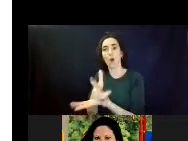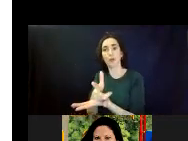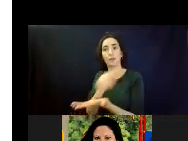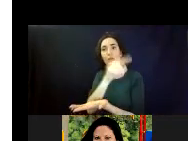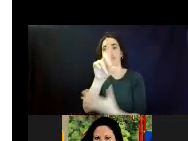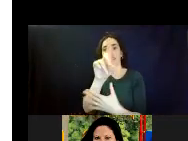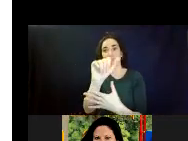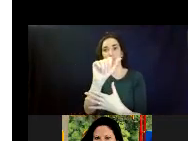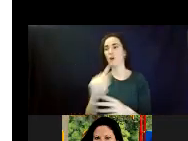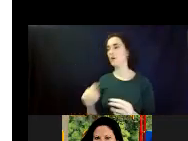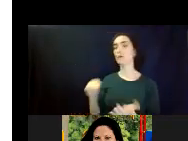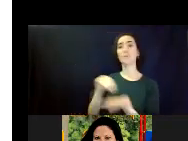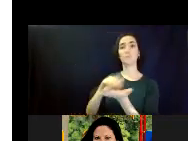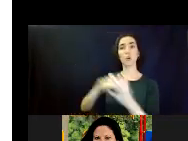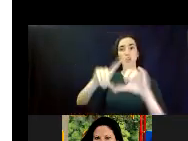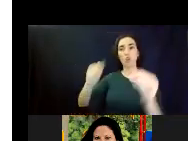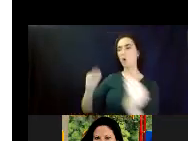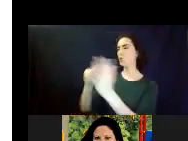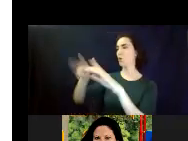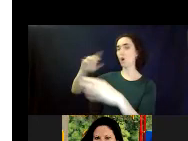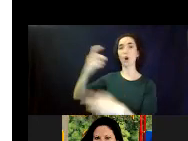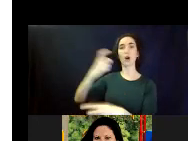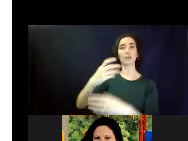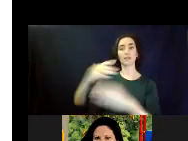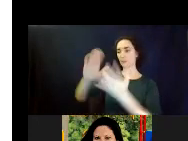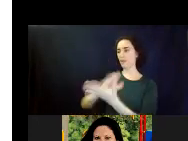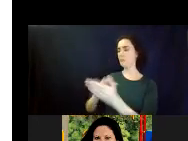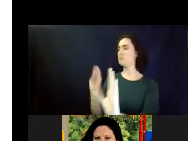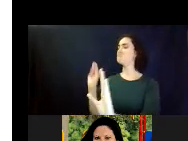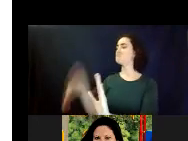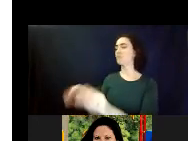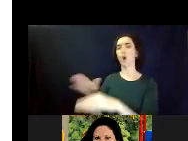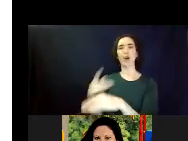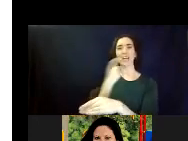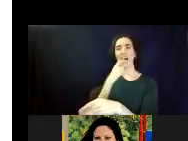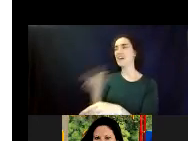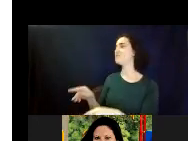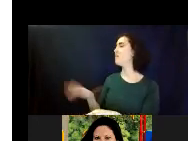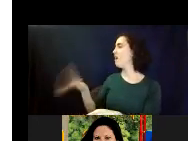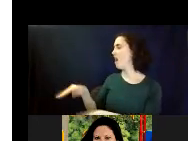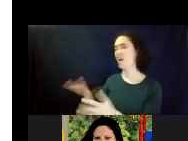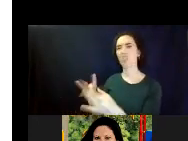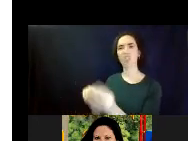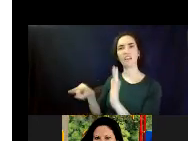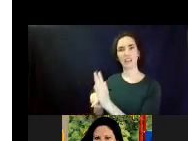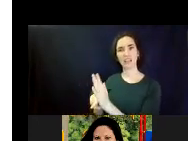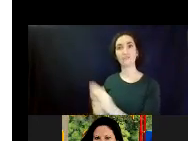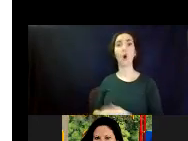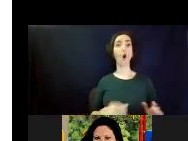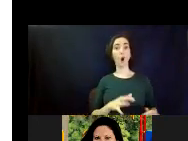receiving nasty notes on their windshield, or being confronted face to face by strangers about